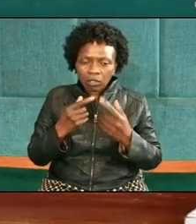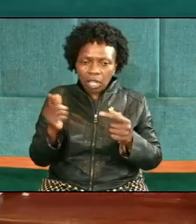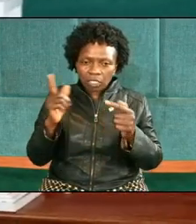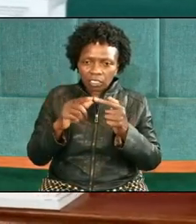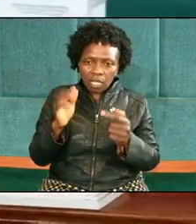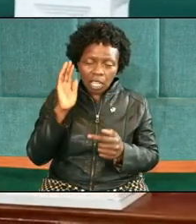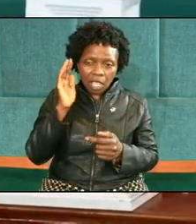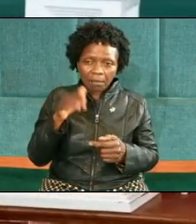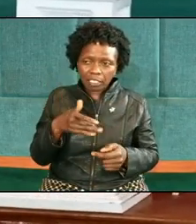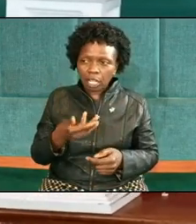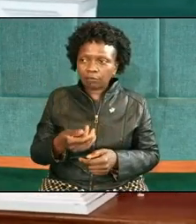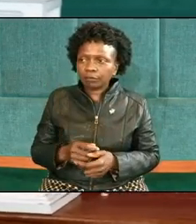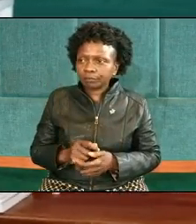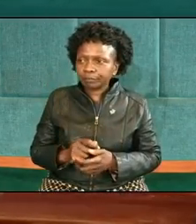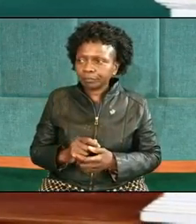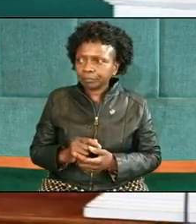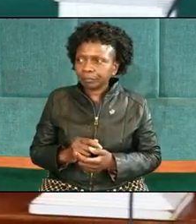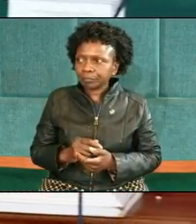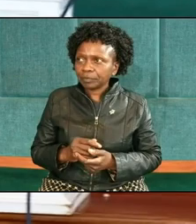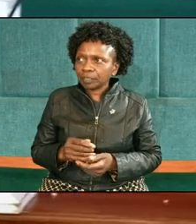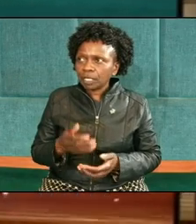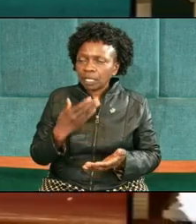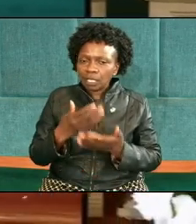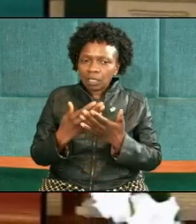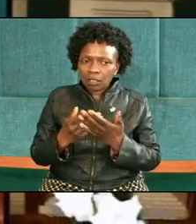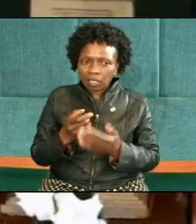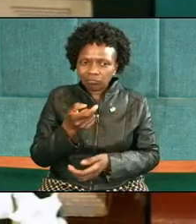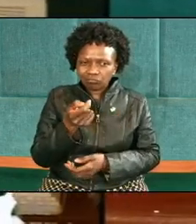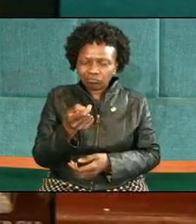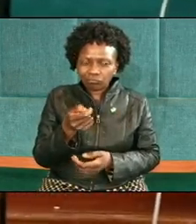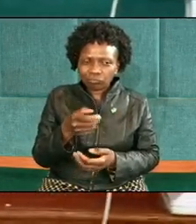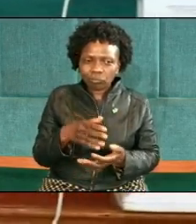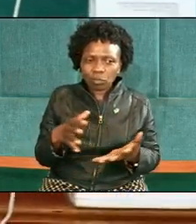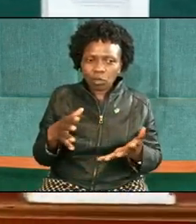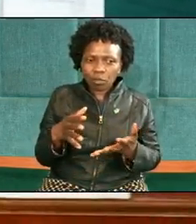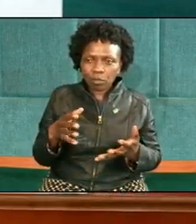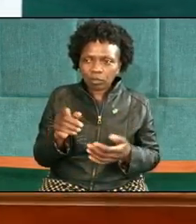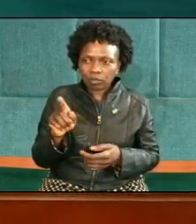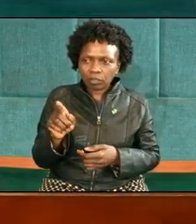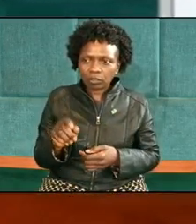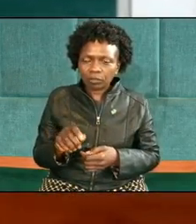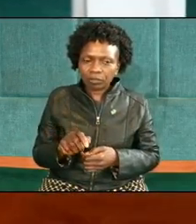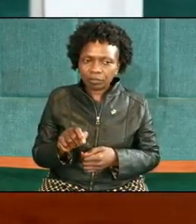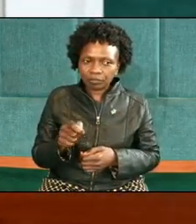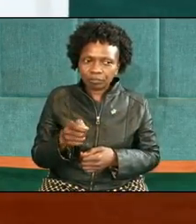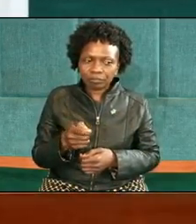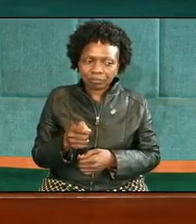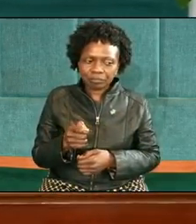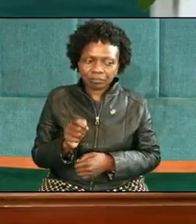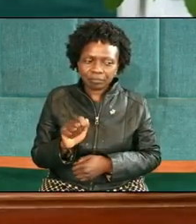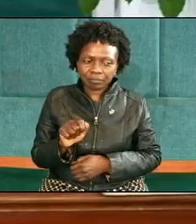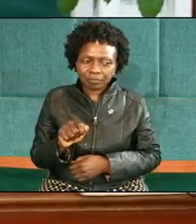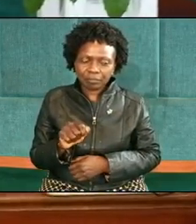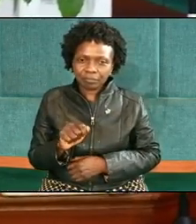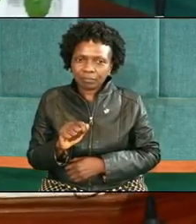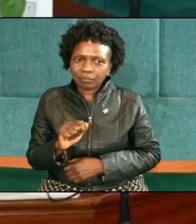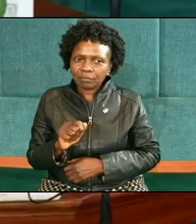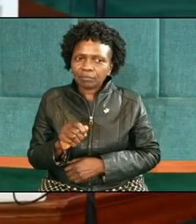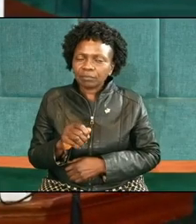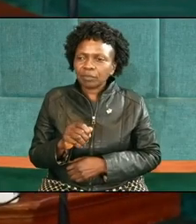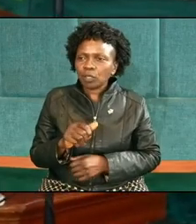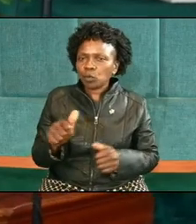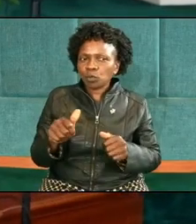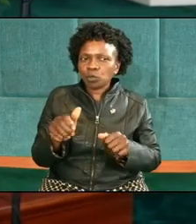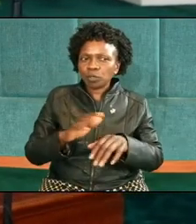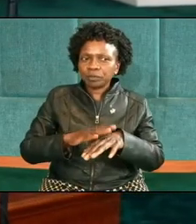volume on my monitors. That'd be good. All right, thank you. Just a little bit more, just a little bit on my monitors, just on the monitors up here. That'd be great. Excellent,